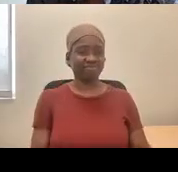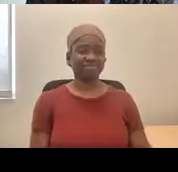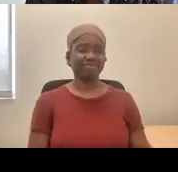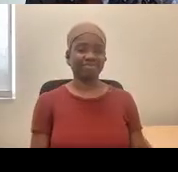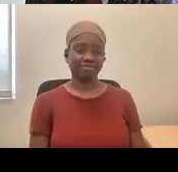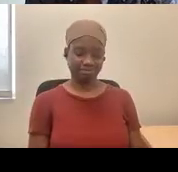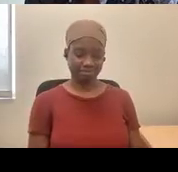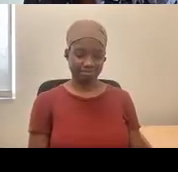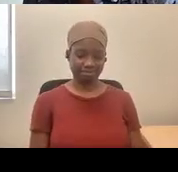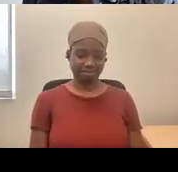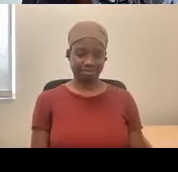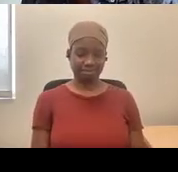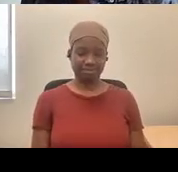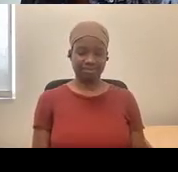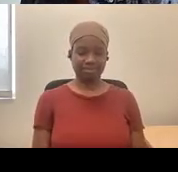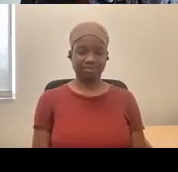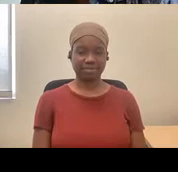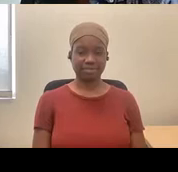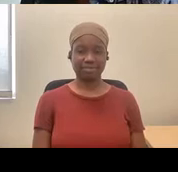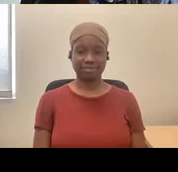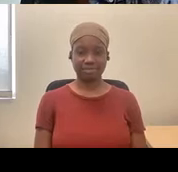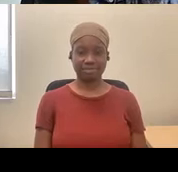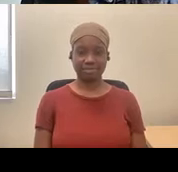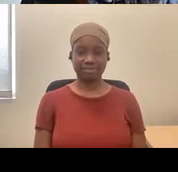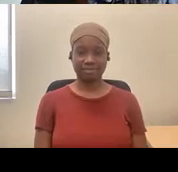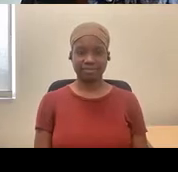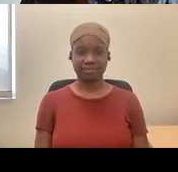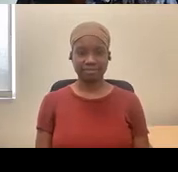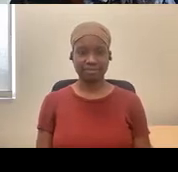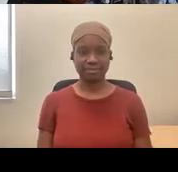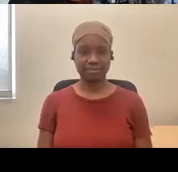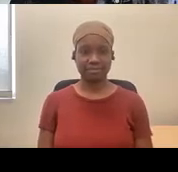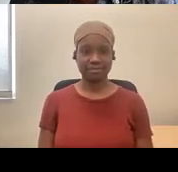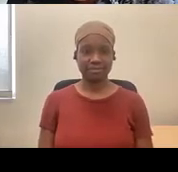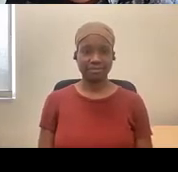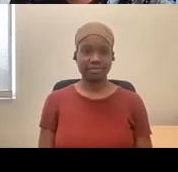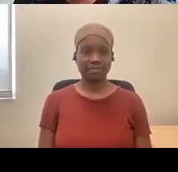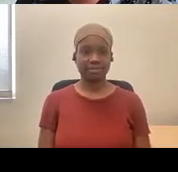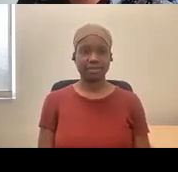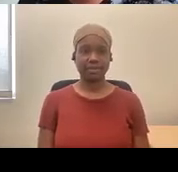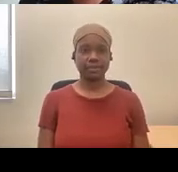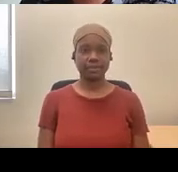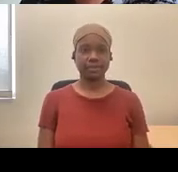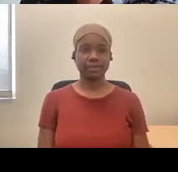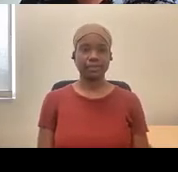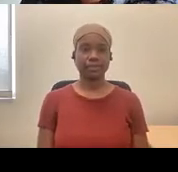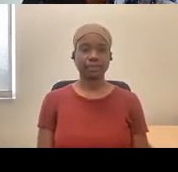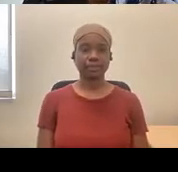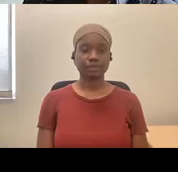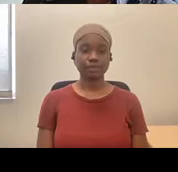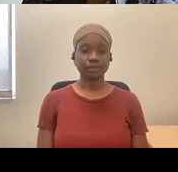It's not illegal there. I think it might,